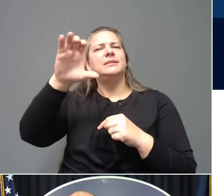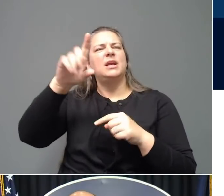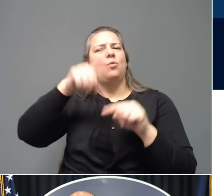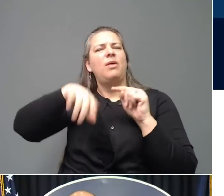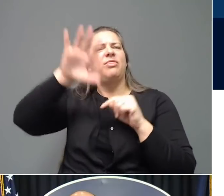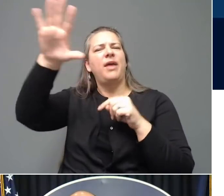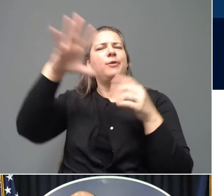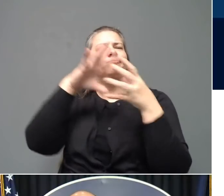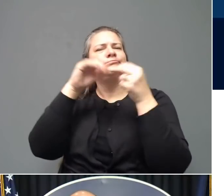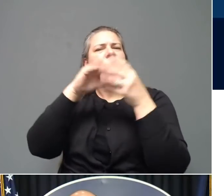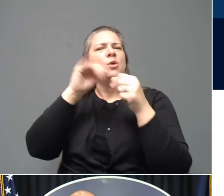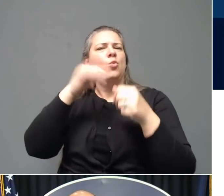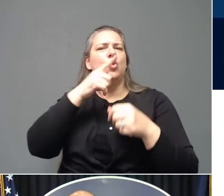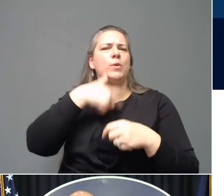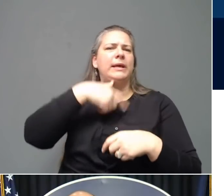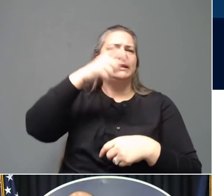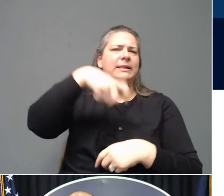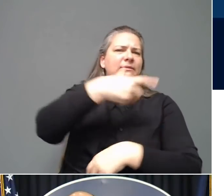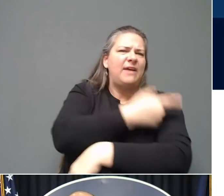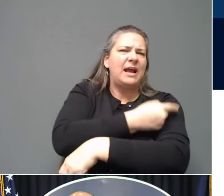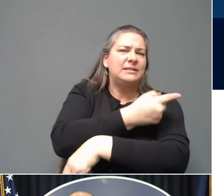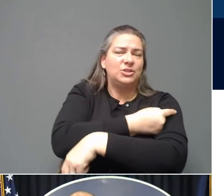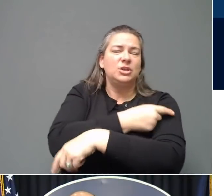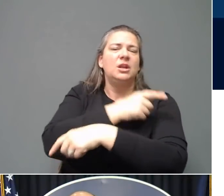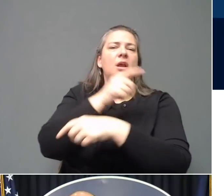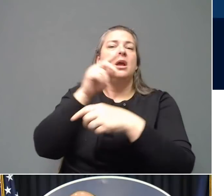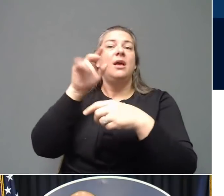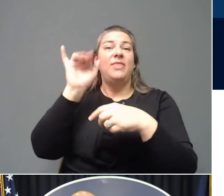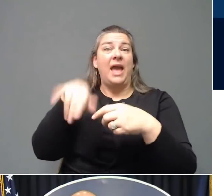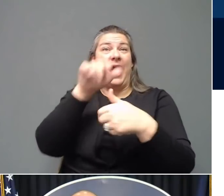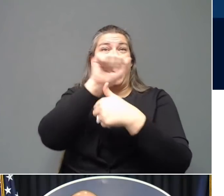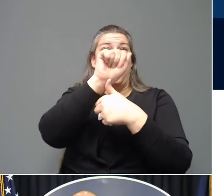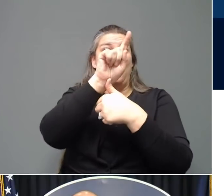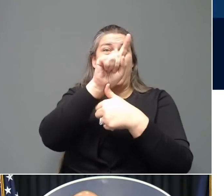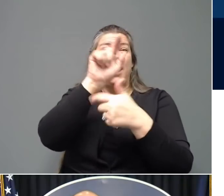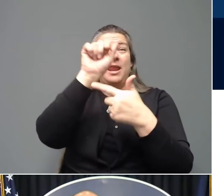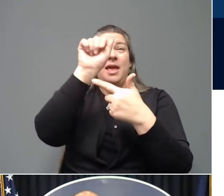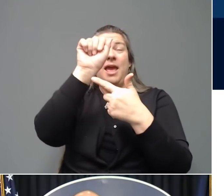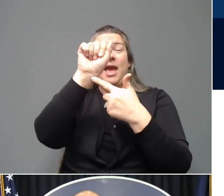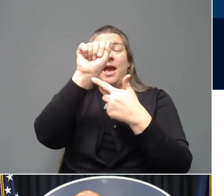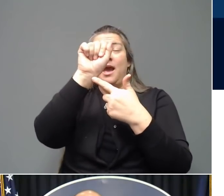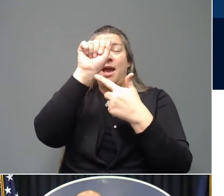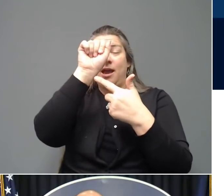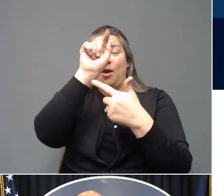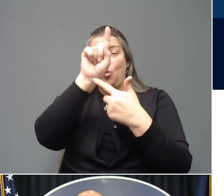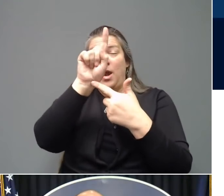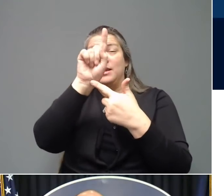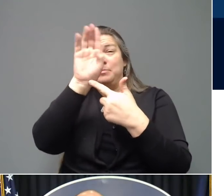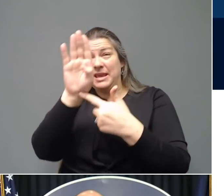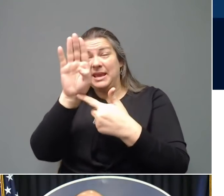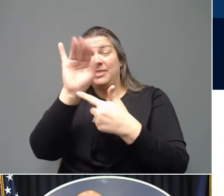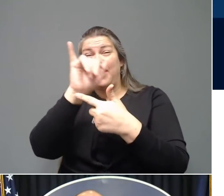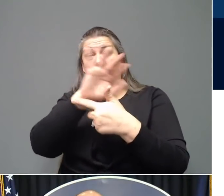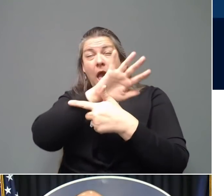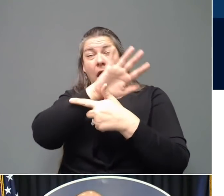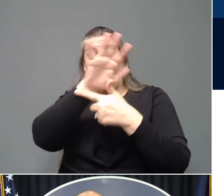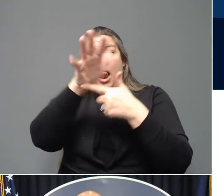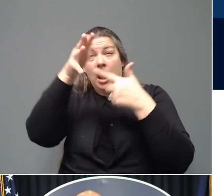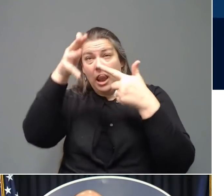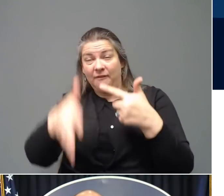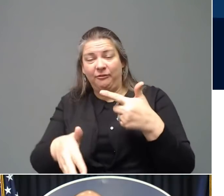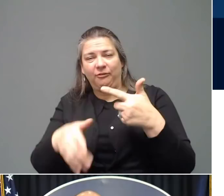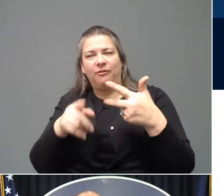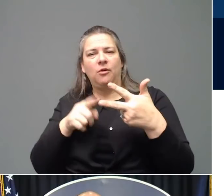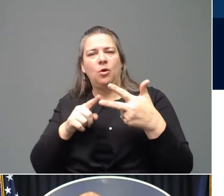the folks who are in the CDC bucket for either essential worker category and those people at most high risk for